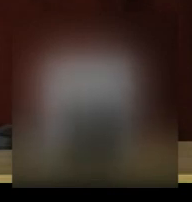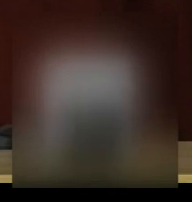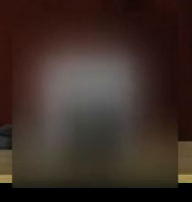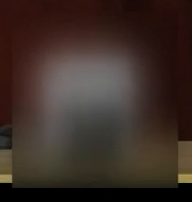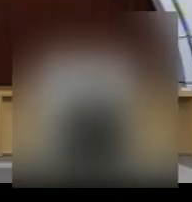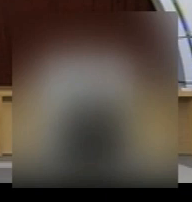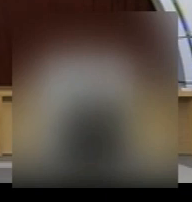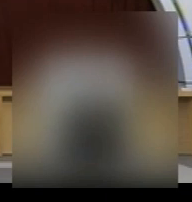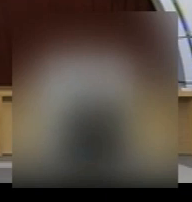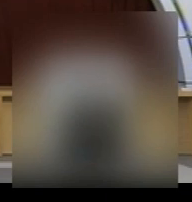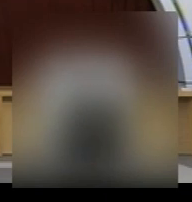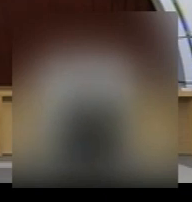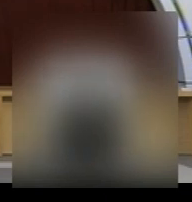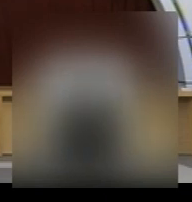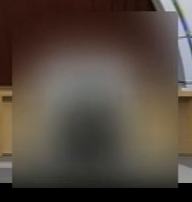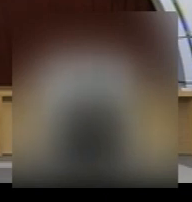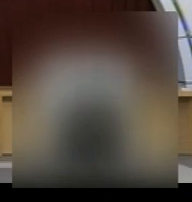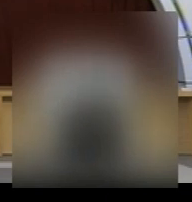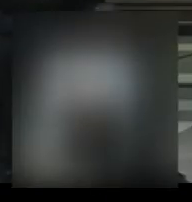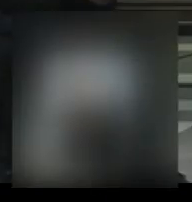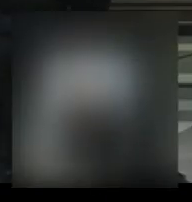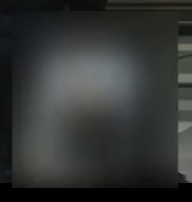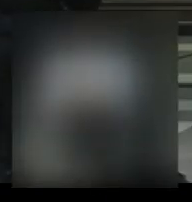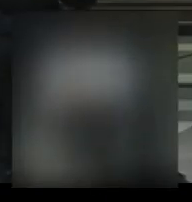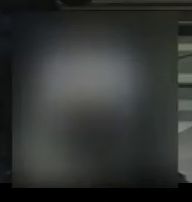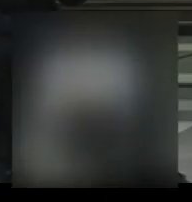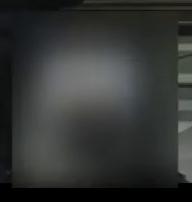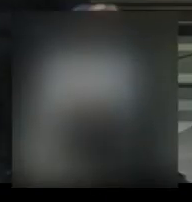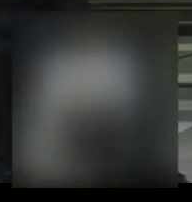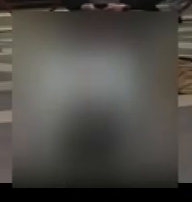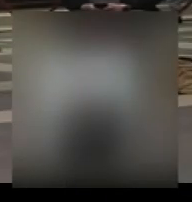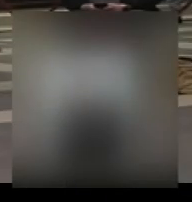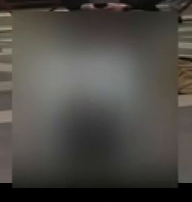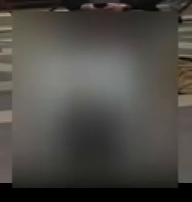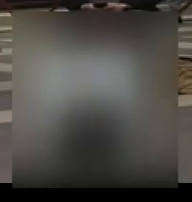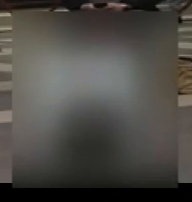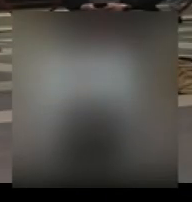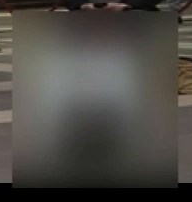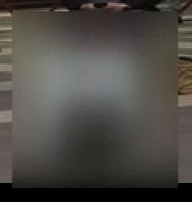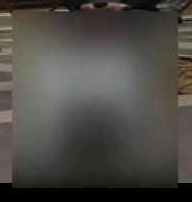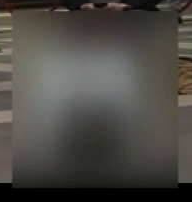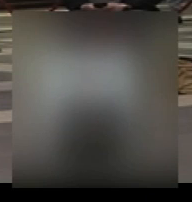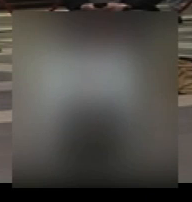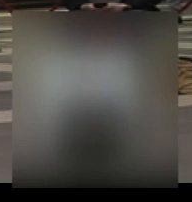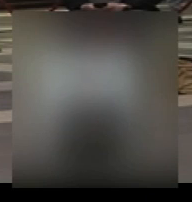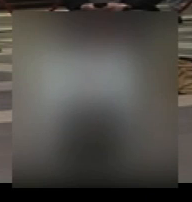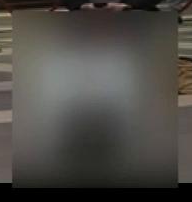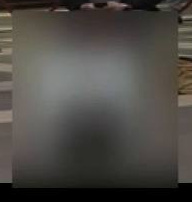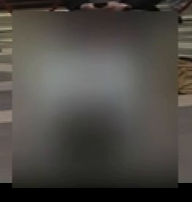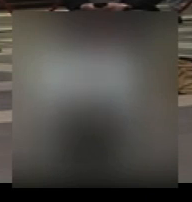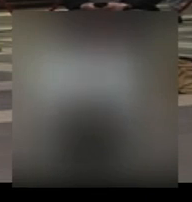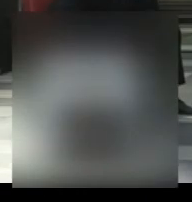series vaccine. Accompanying children under the age of 12 years will no longer have to present proof of their vaccination status or a